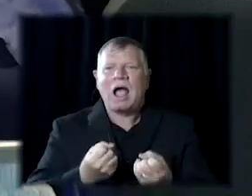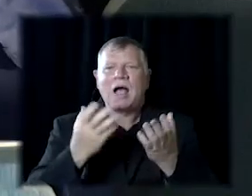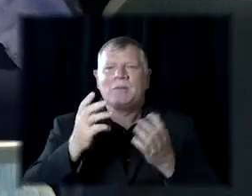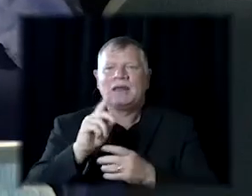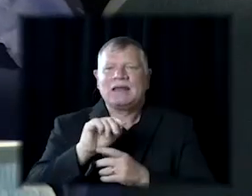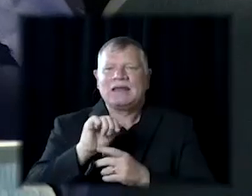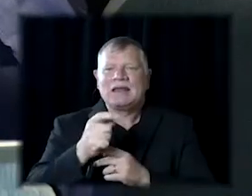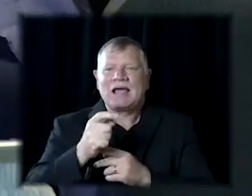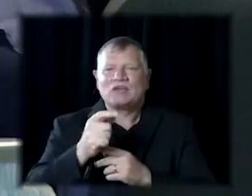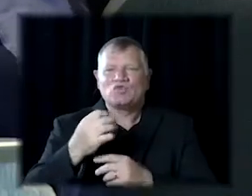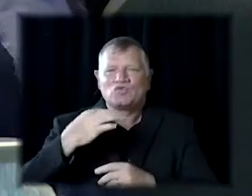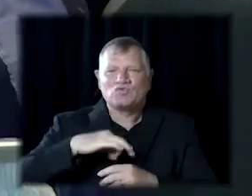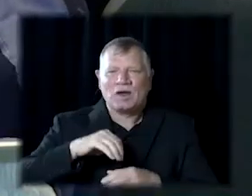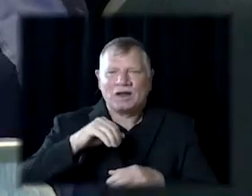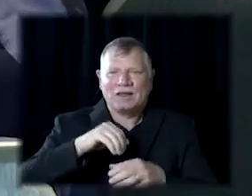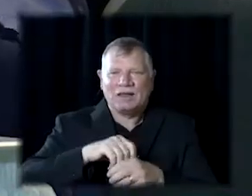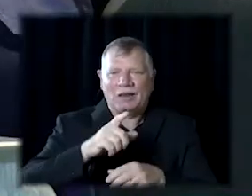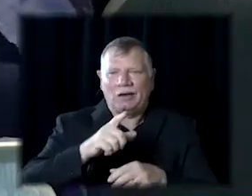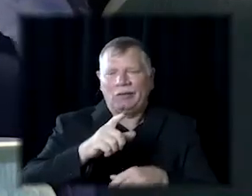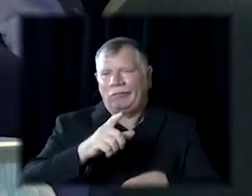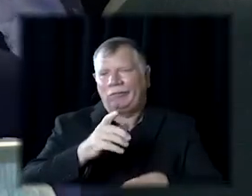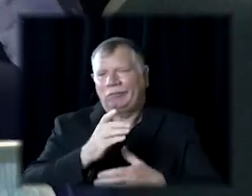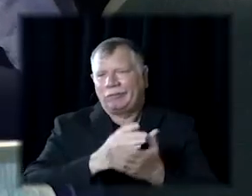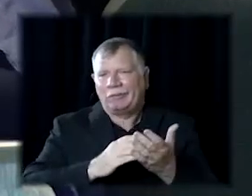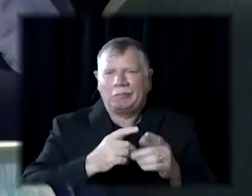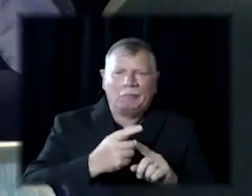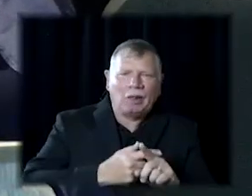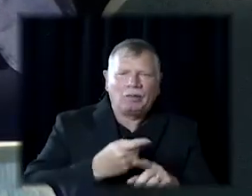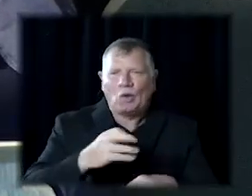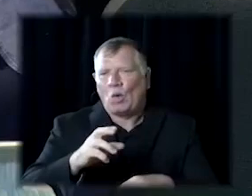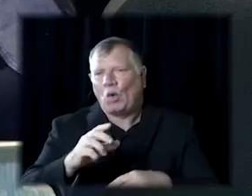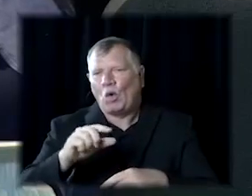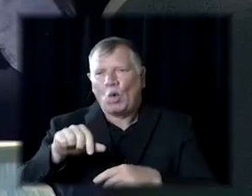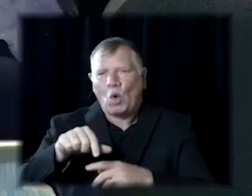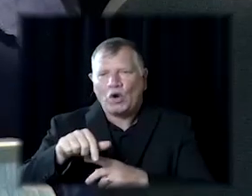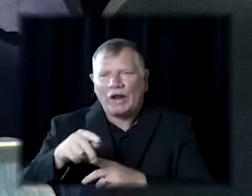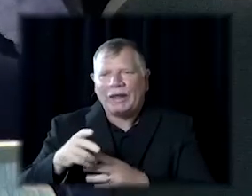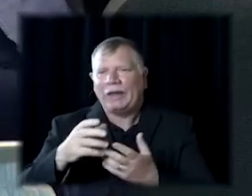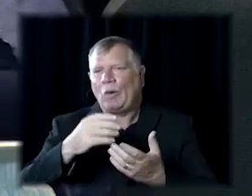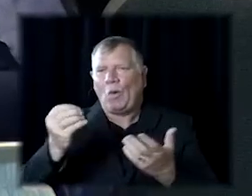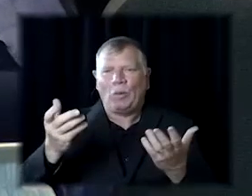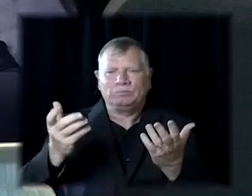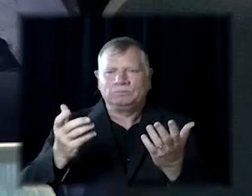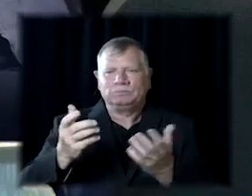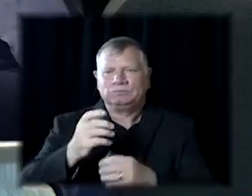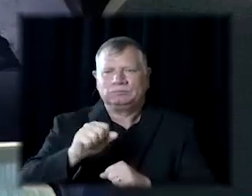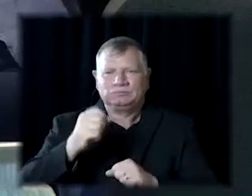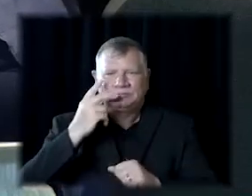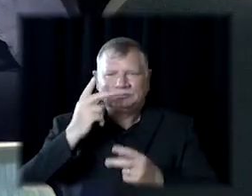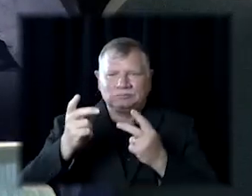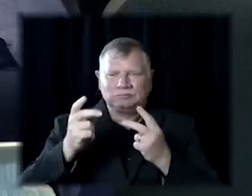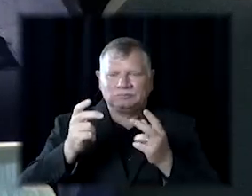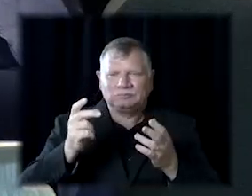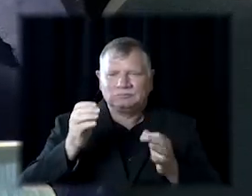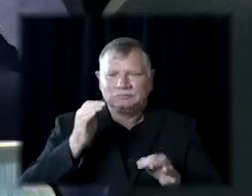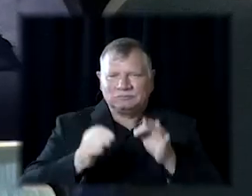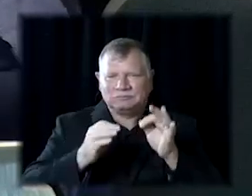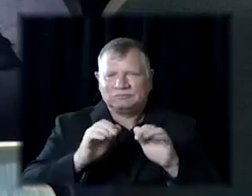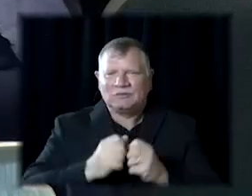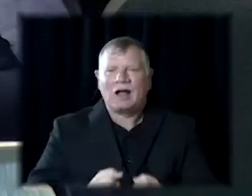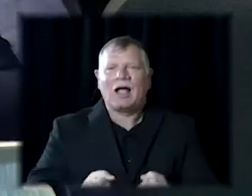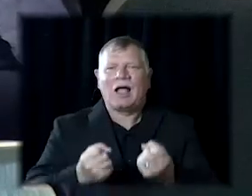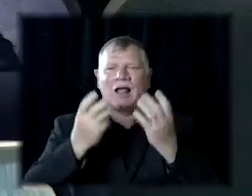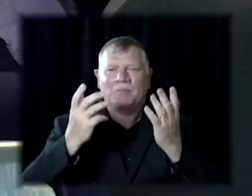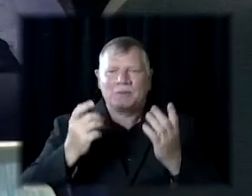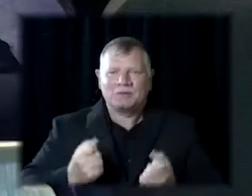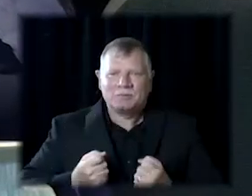credits were utilized in any reporting period, monthly or quarterly. And then you'll be able to judge from that, you know, how much is